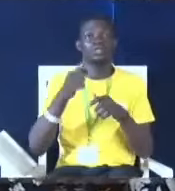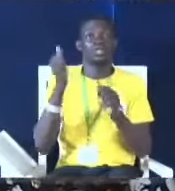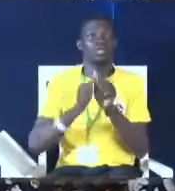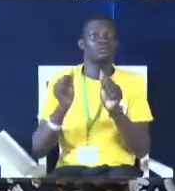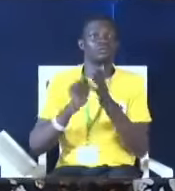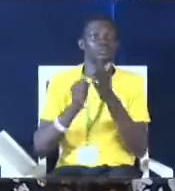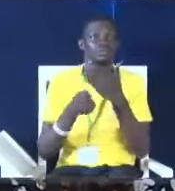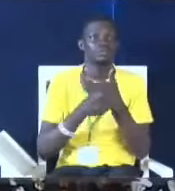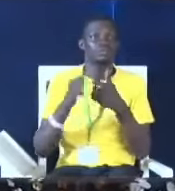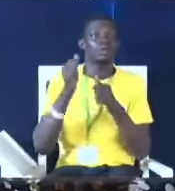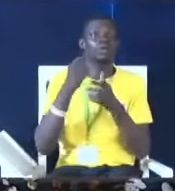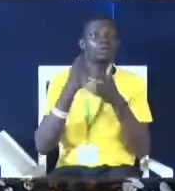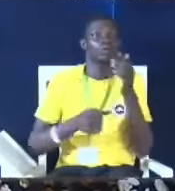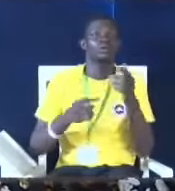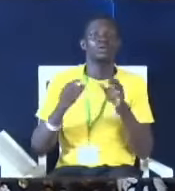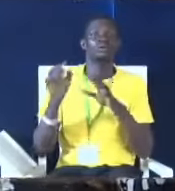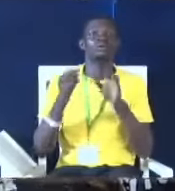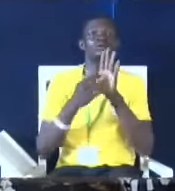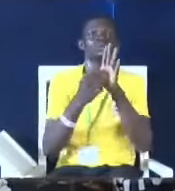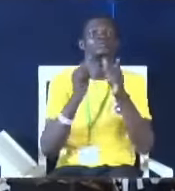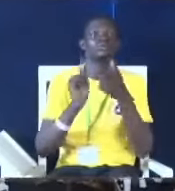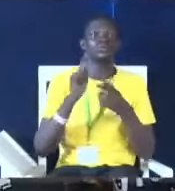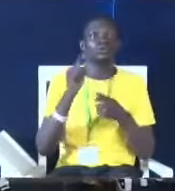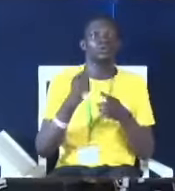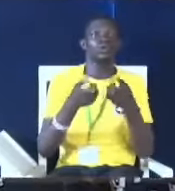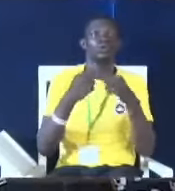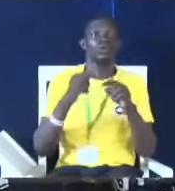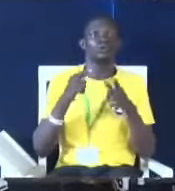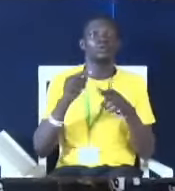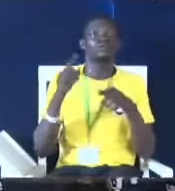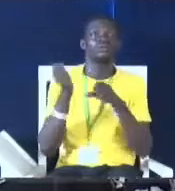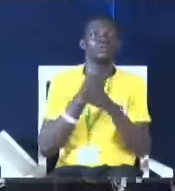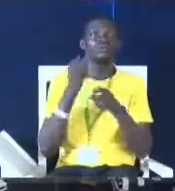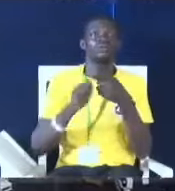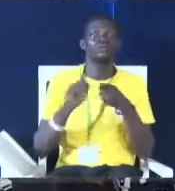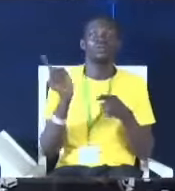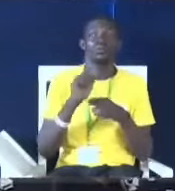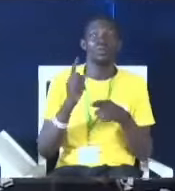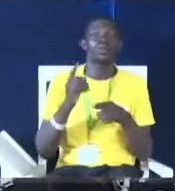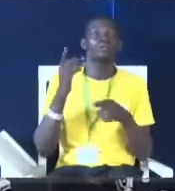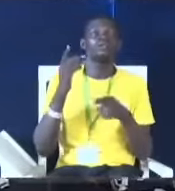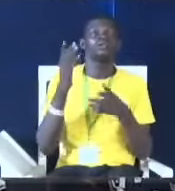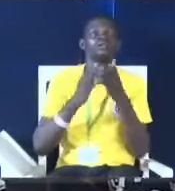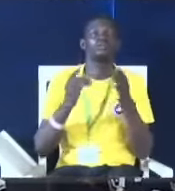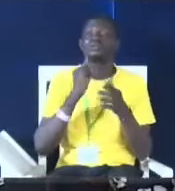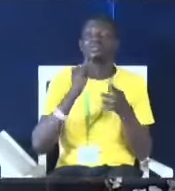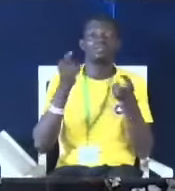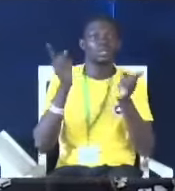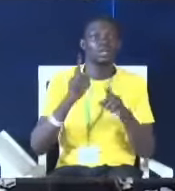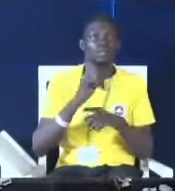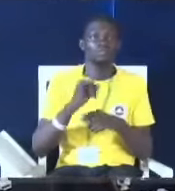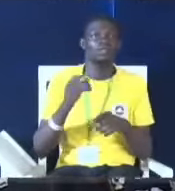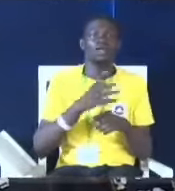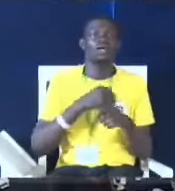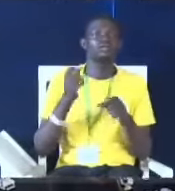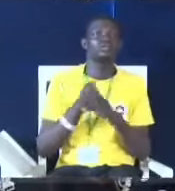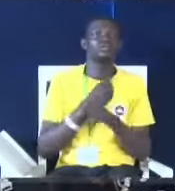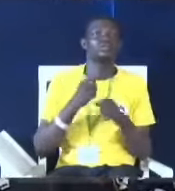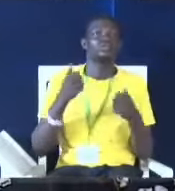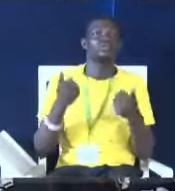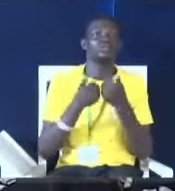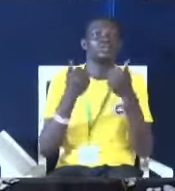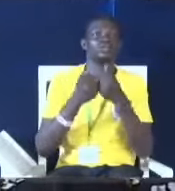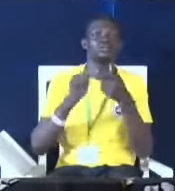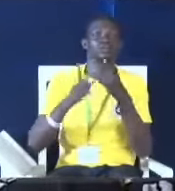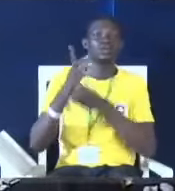September, every year. What have you to show? Come, let me take you to where something is happening. I took the challenge to